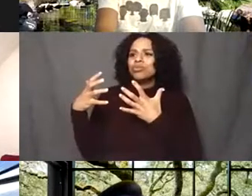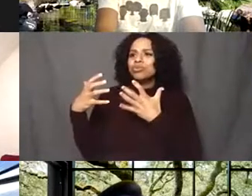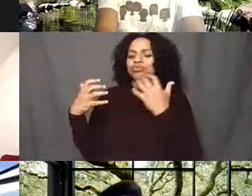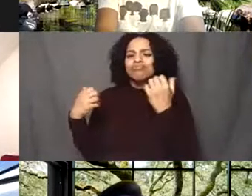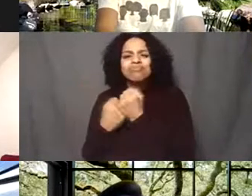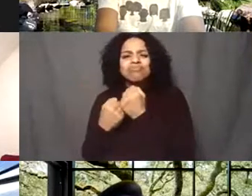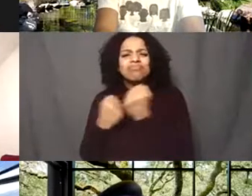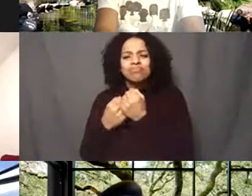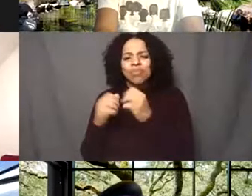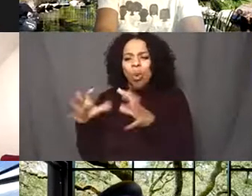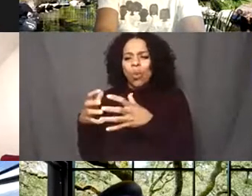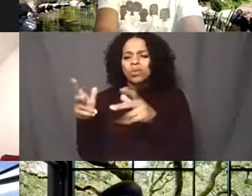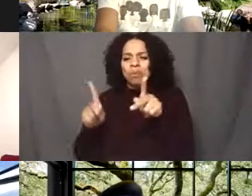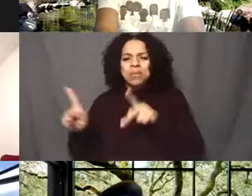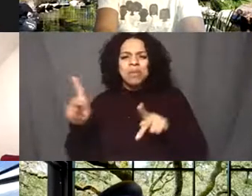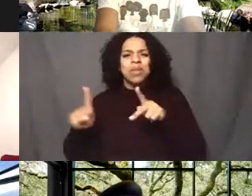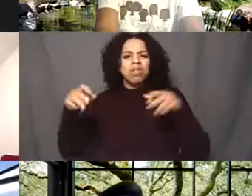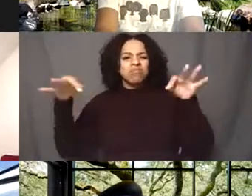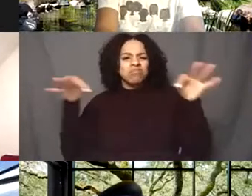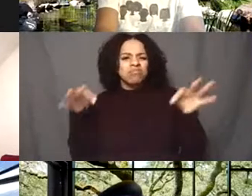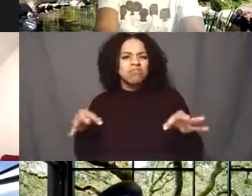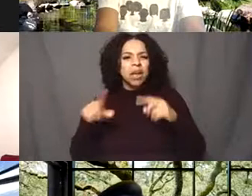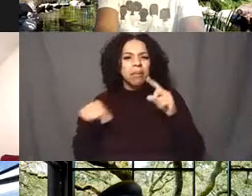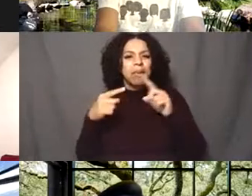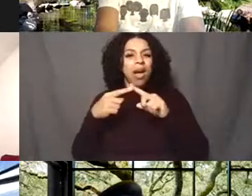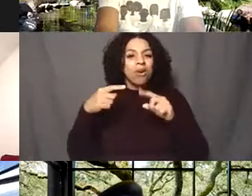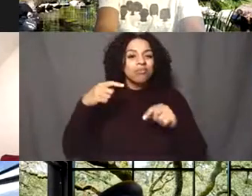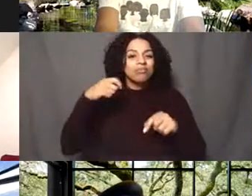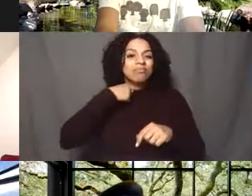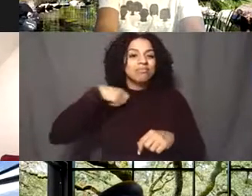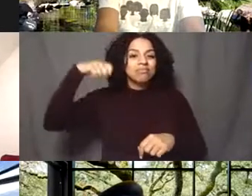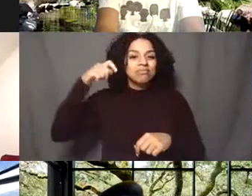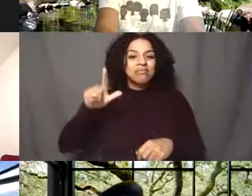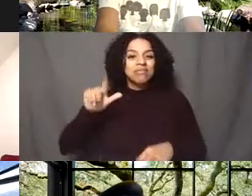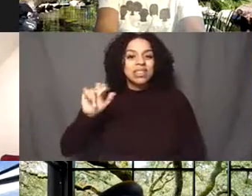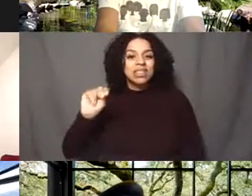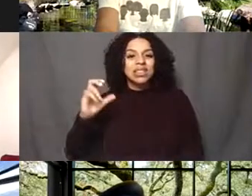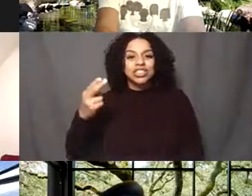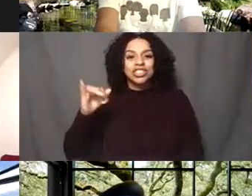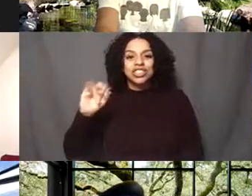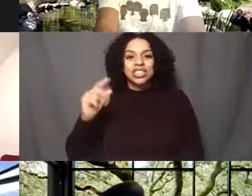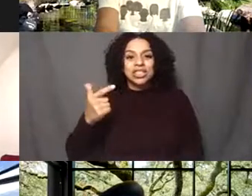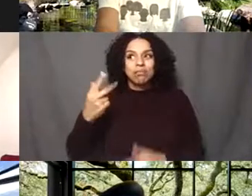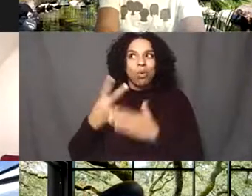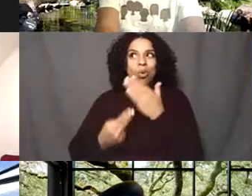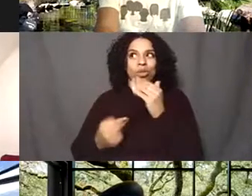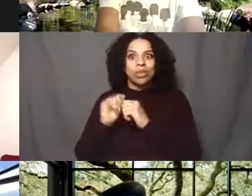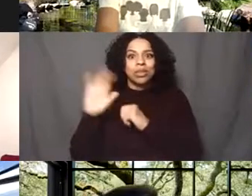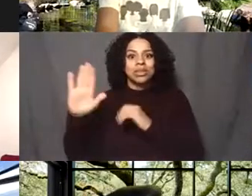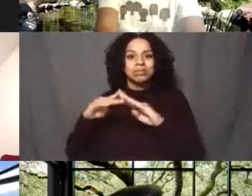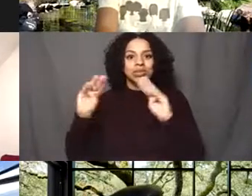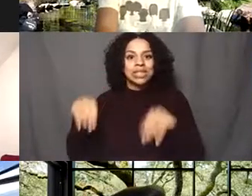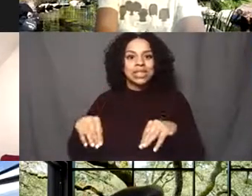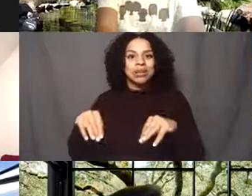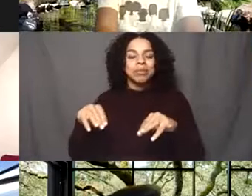to force people to really grapple with that history, both through his museum, and he has, so I visited there a couple years